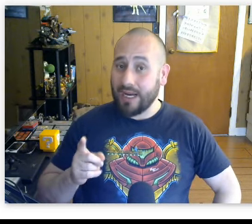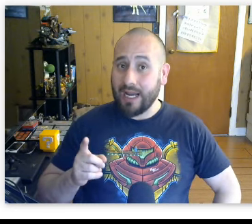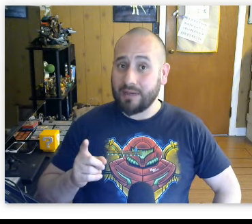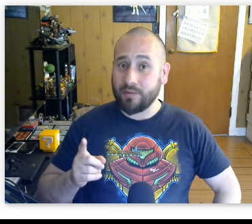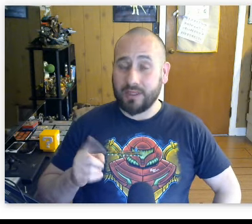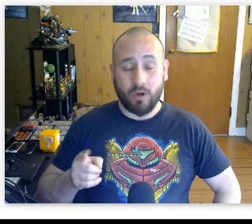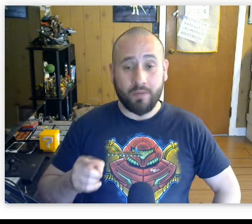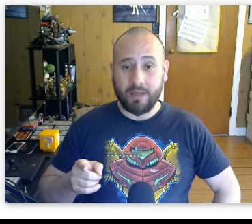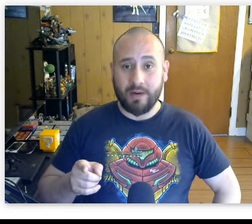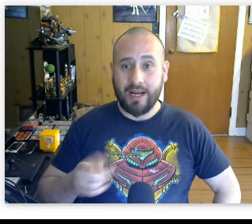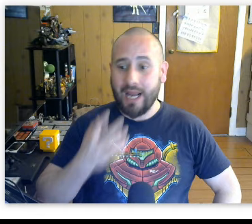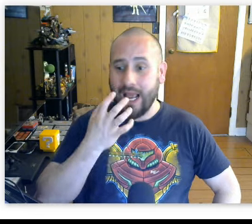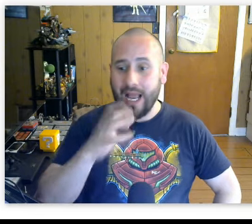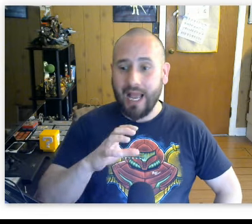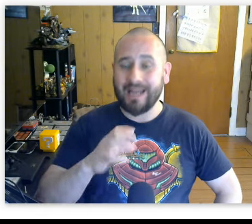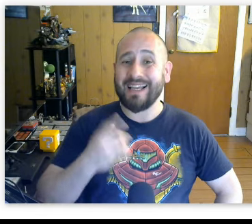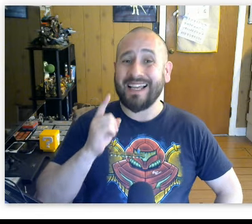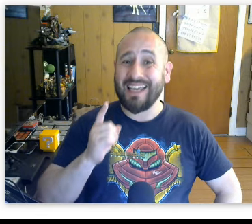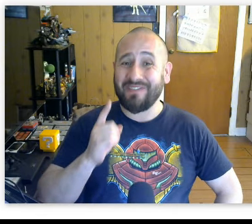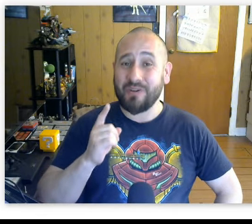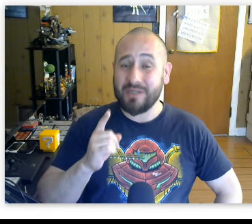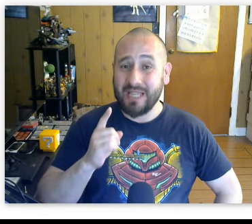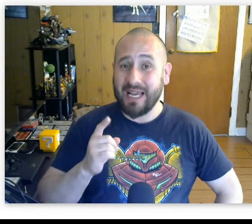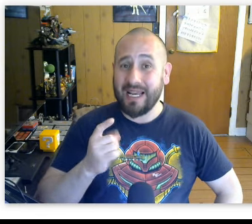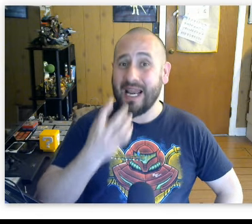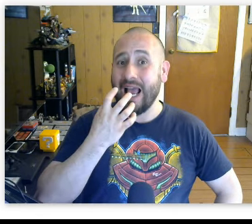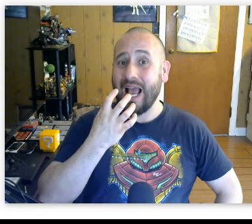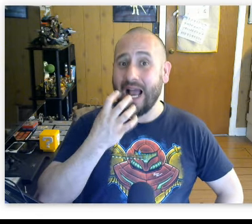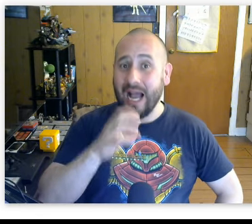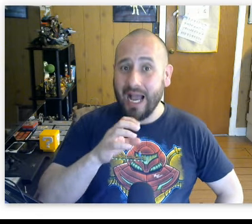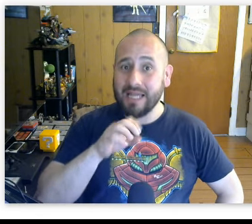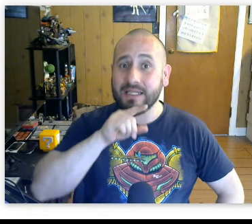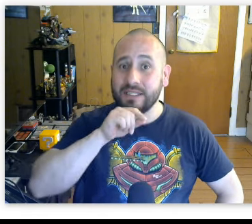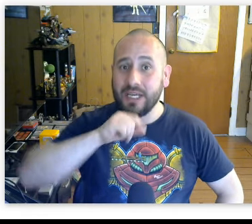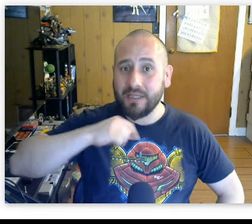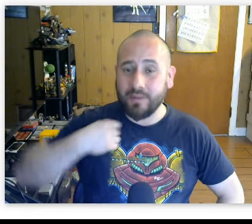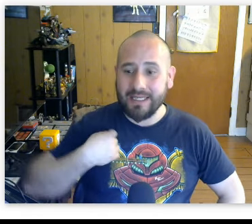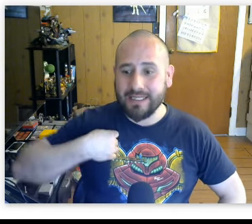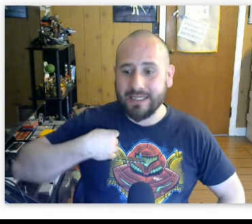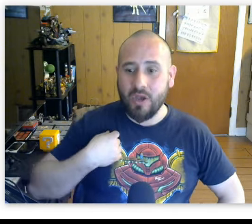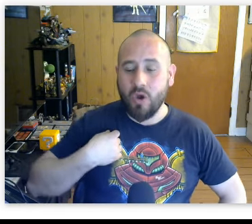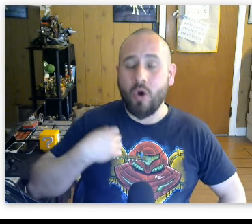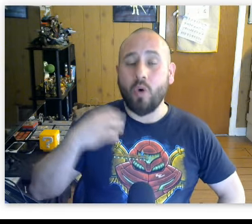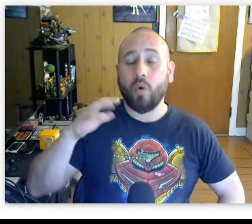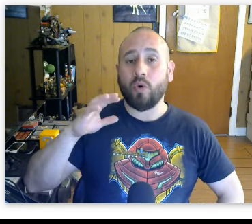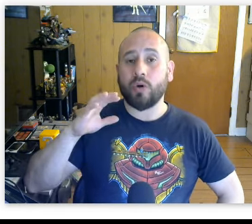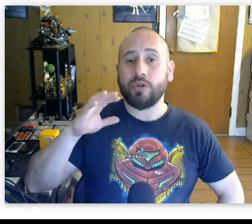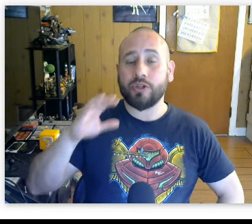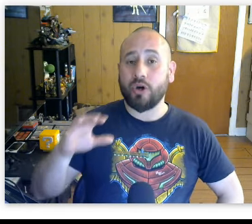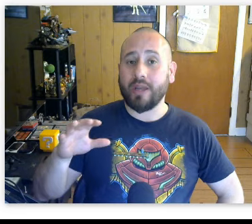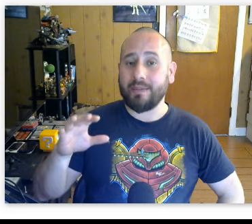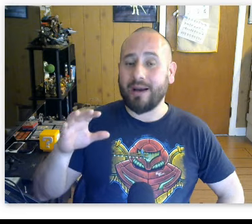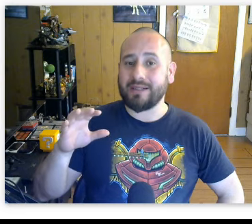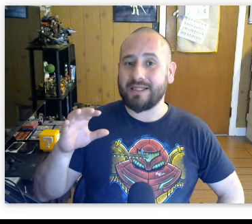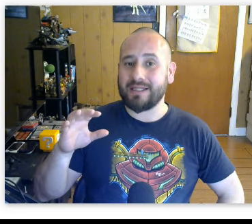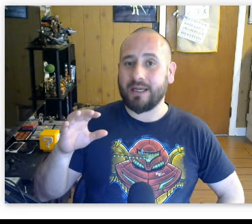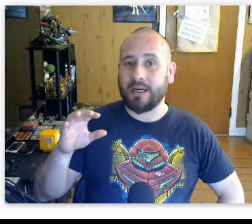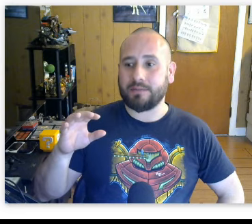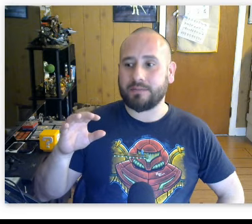sign for hot with oatmeal, right? Hot. If you sign hot chicken wings, you're talking